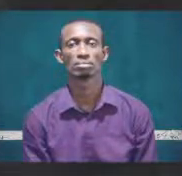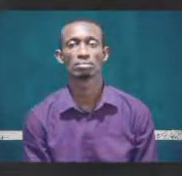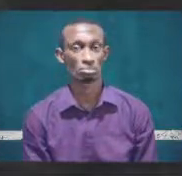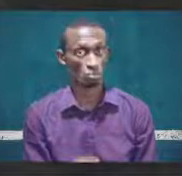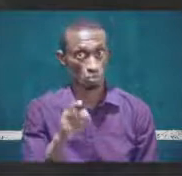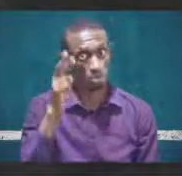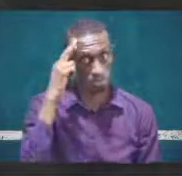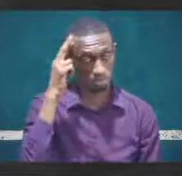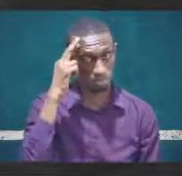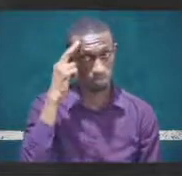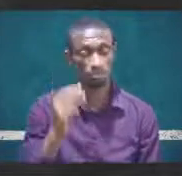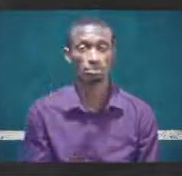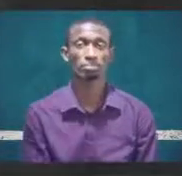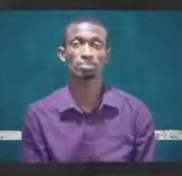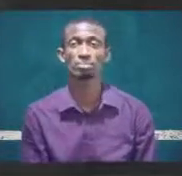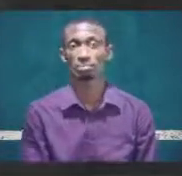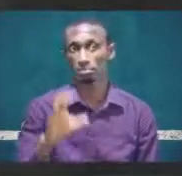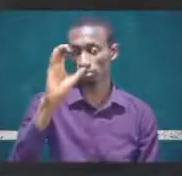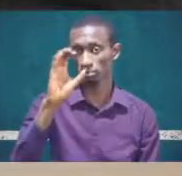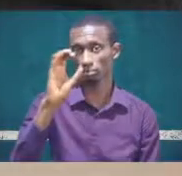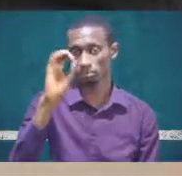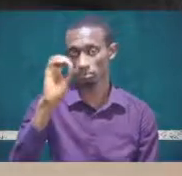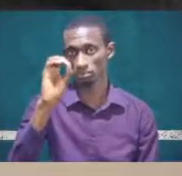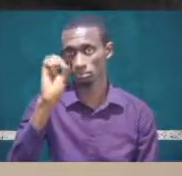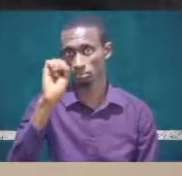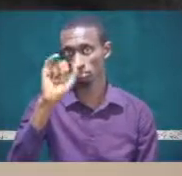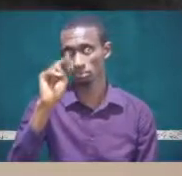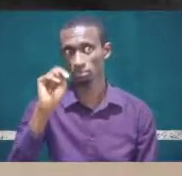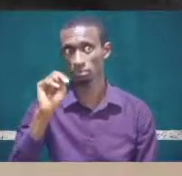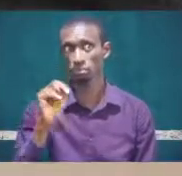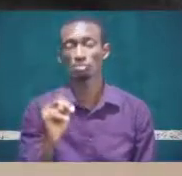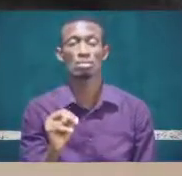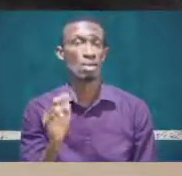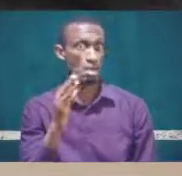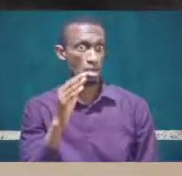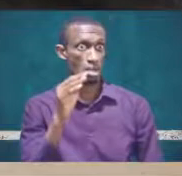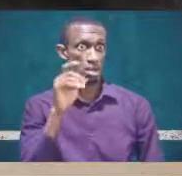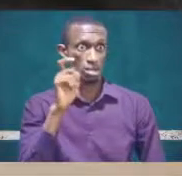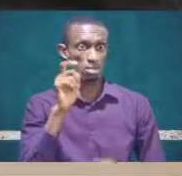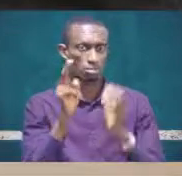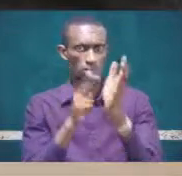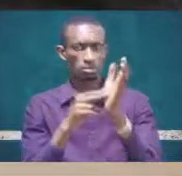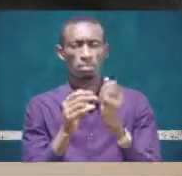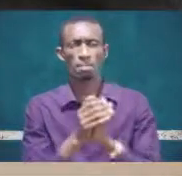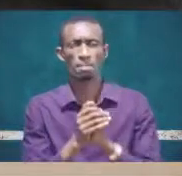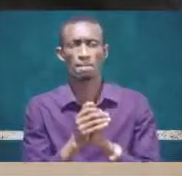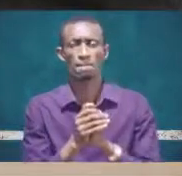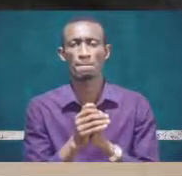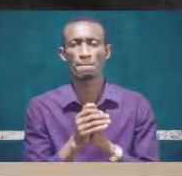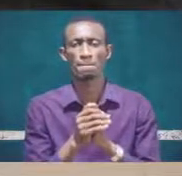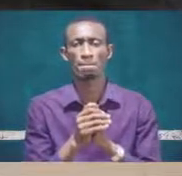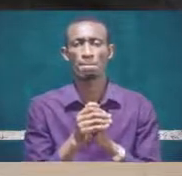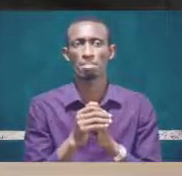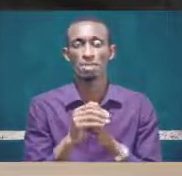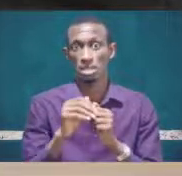Remember that cosine of x is e power ix plus e power negative ix divided